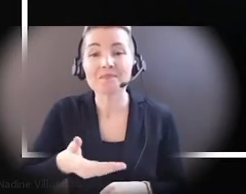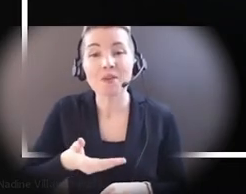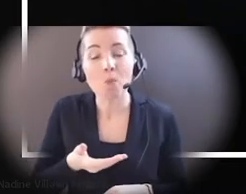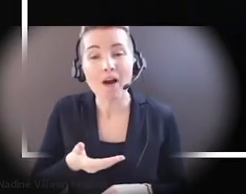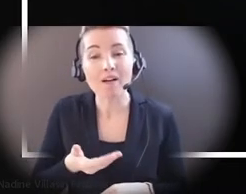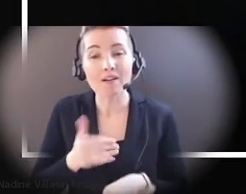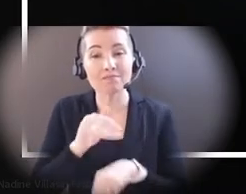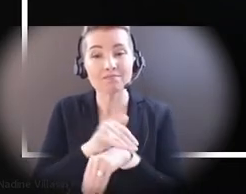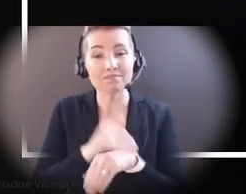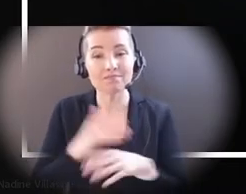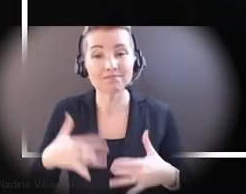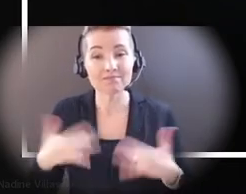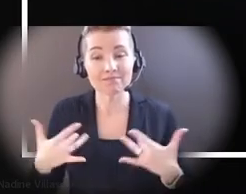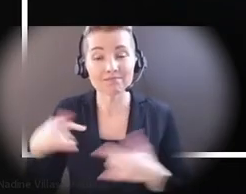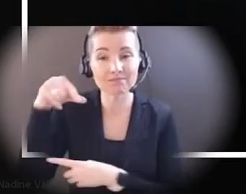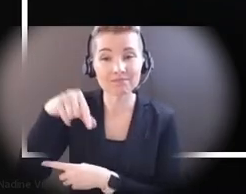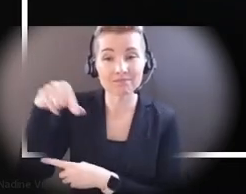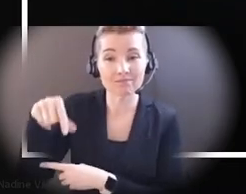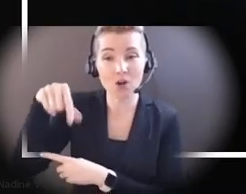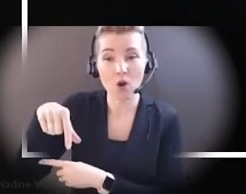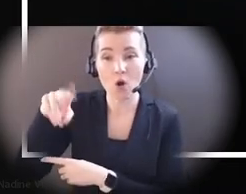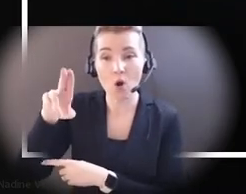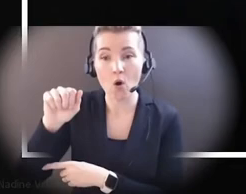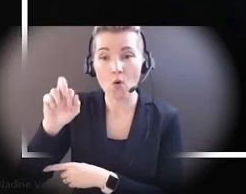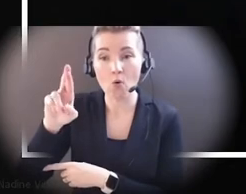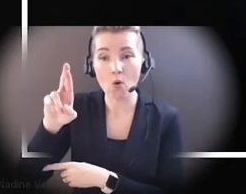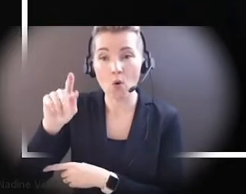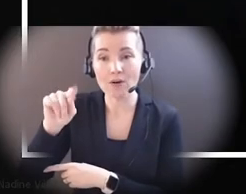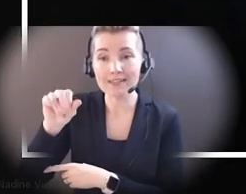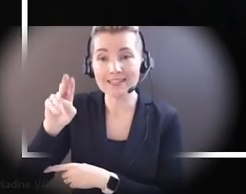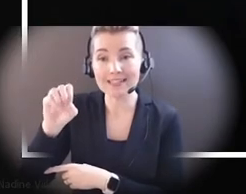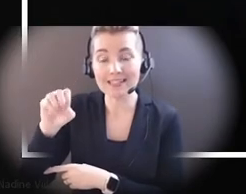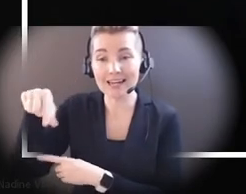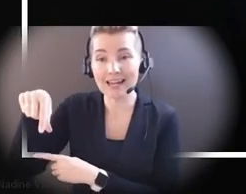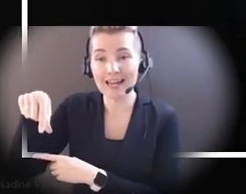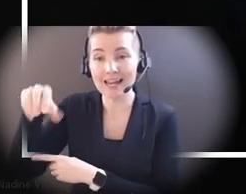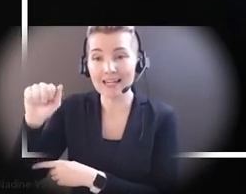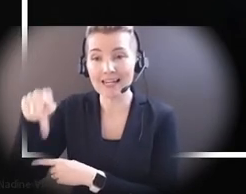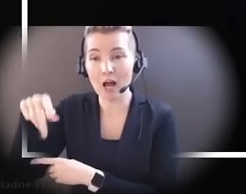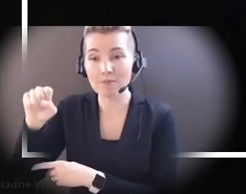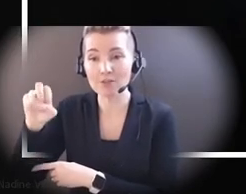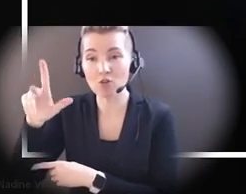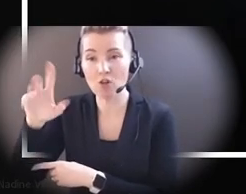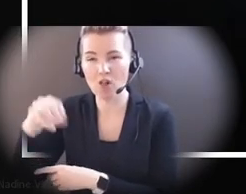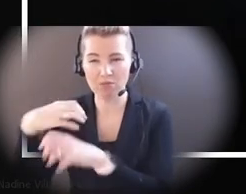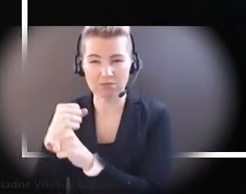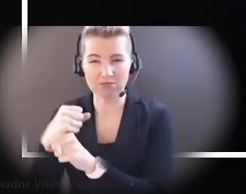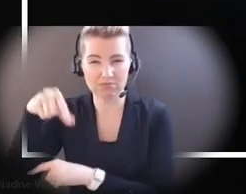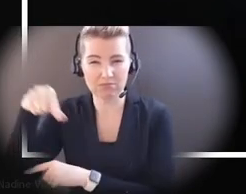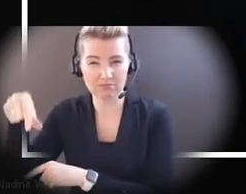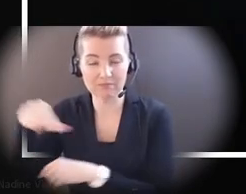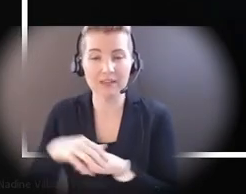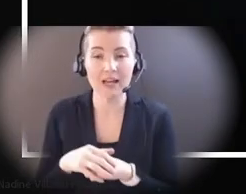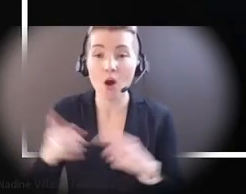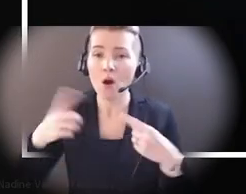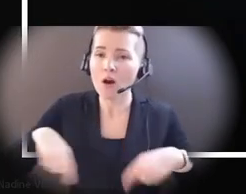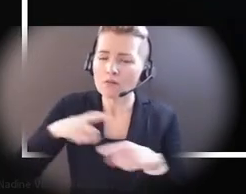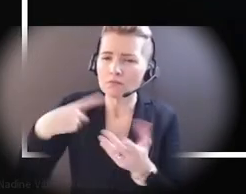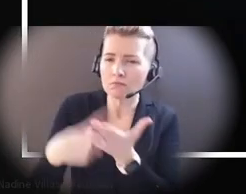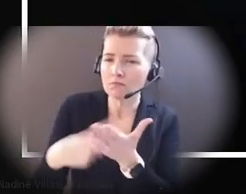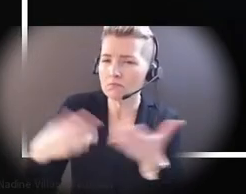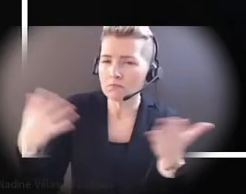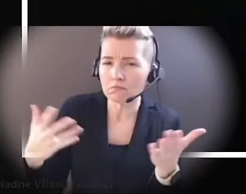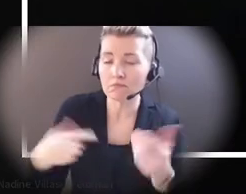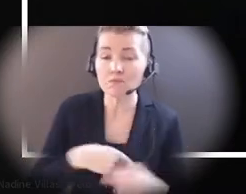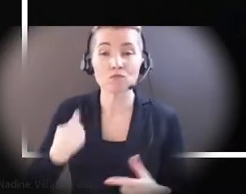this evening, Quarantine Capsule, Archiving Asian Canadian Stories. Tonight's discussion will focus on the significance of Chinatowns